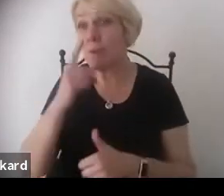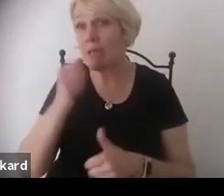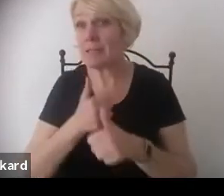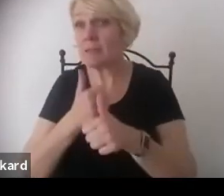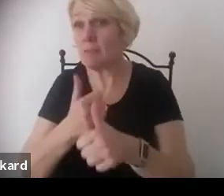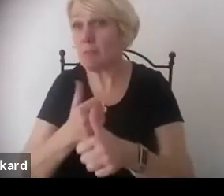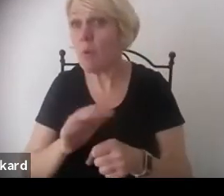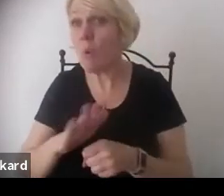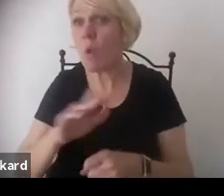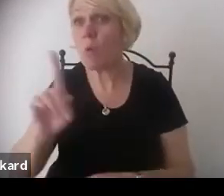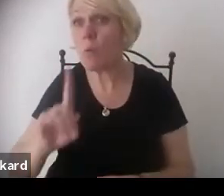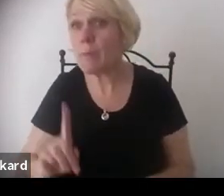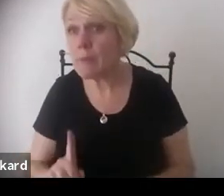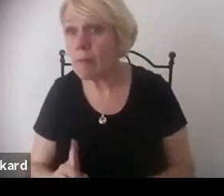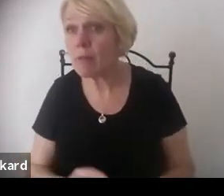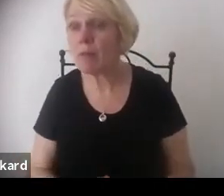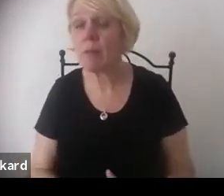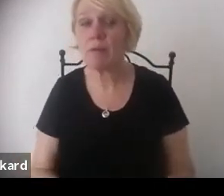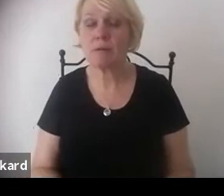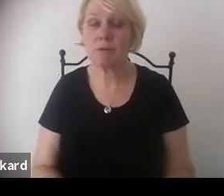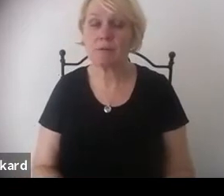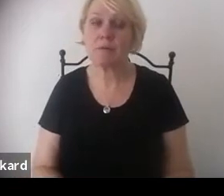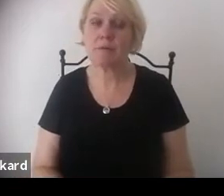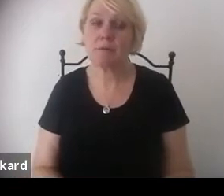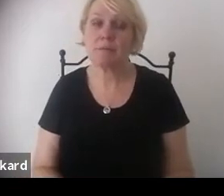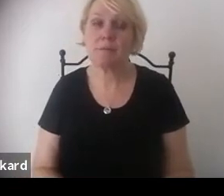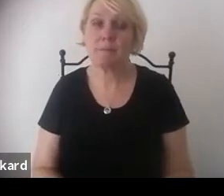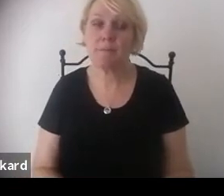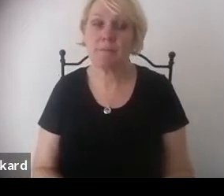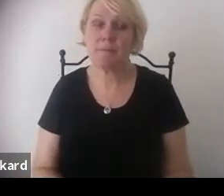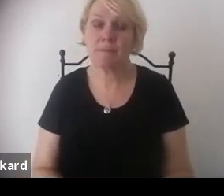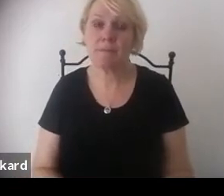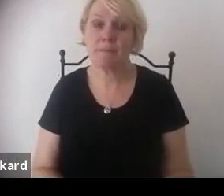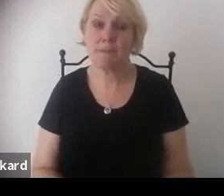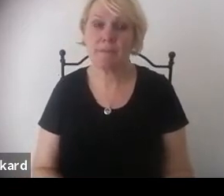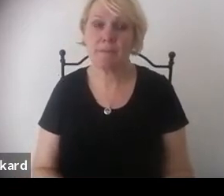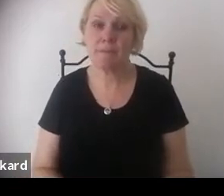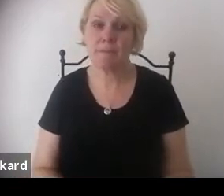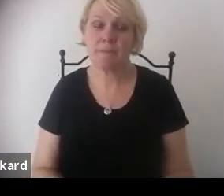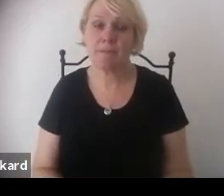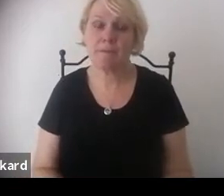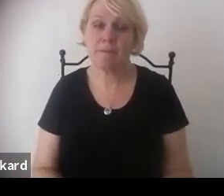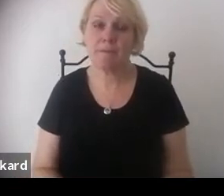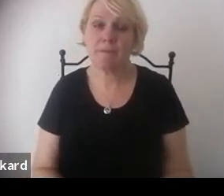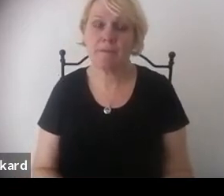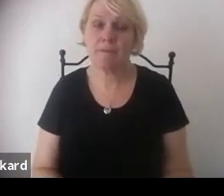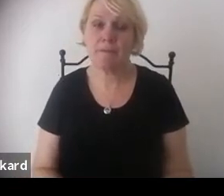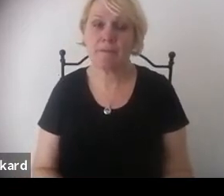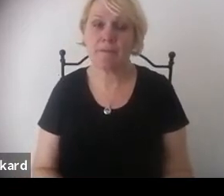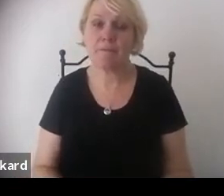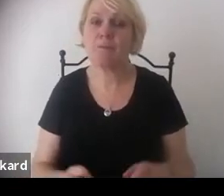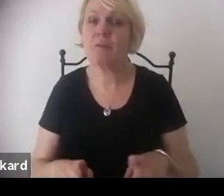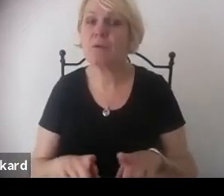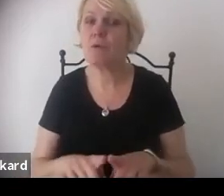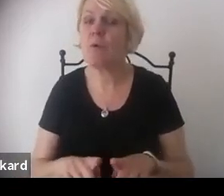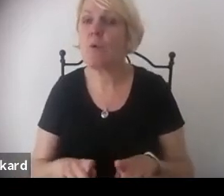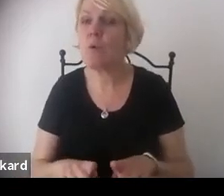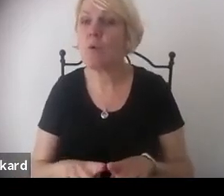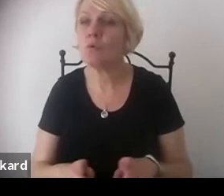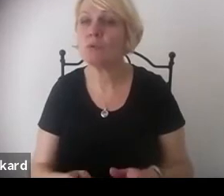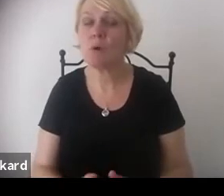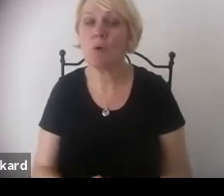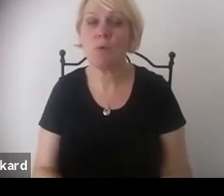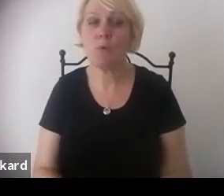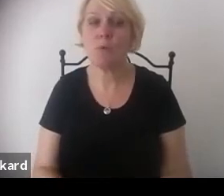for our services increases. The other probably major thing we've done is we've established a new